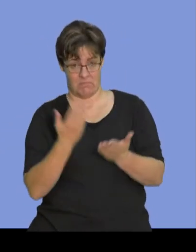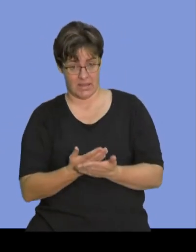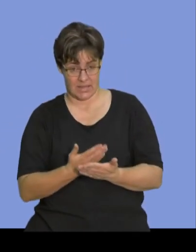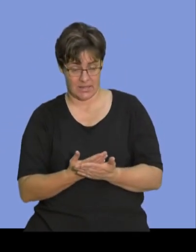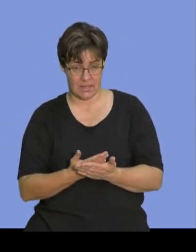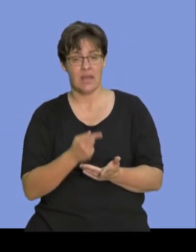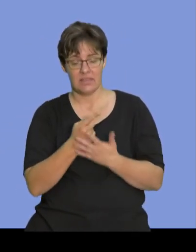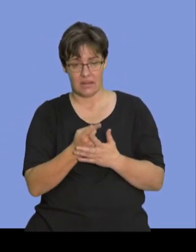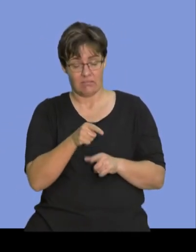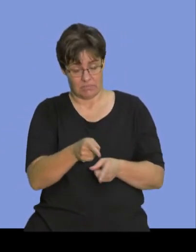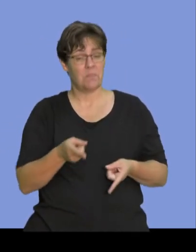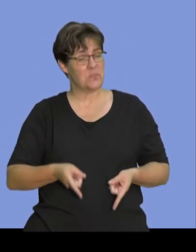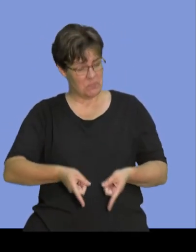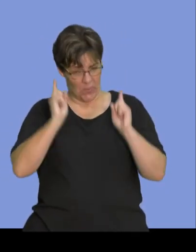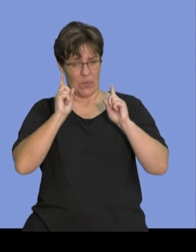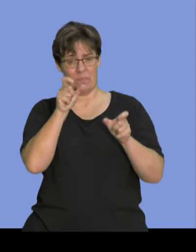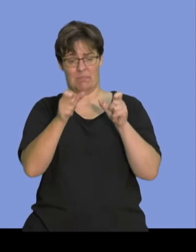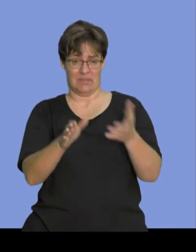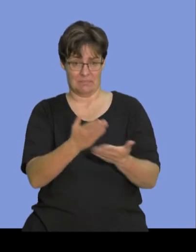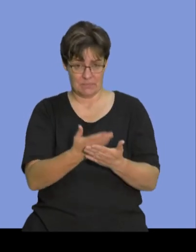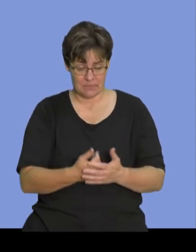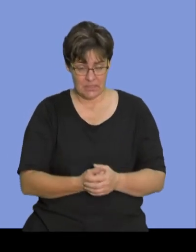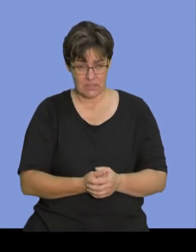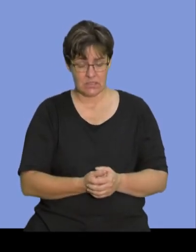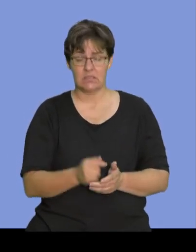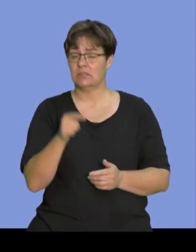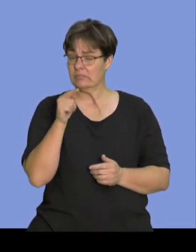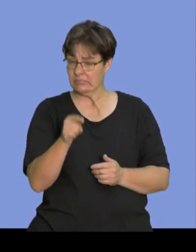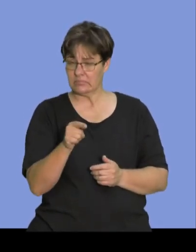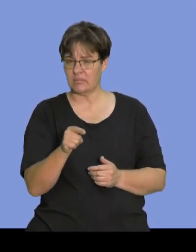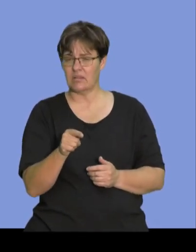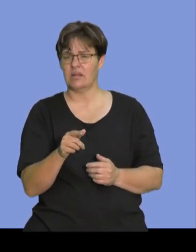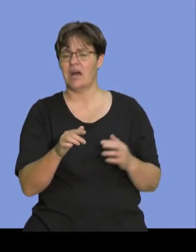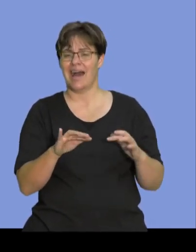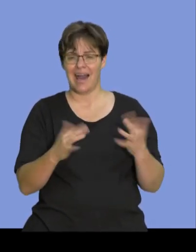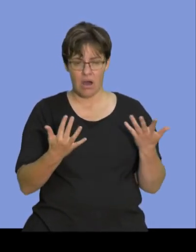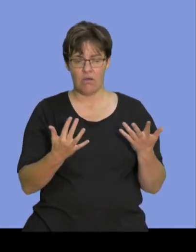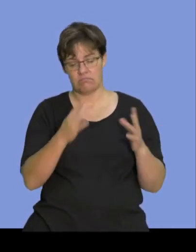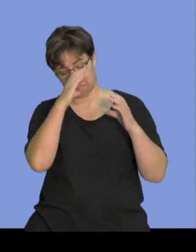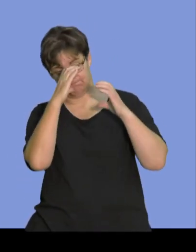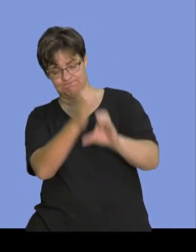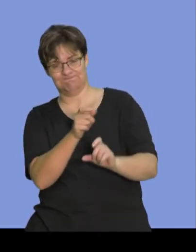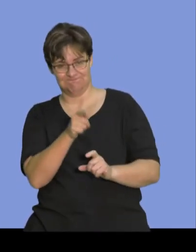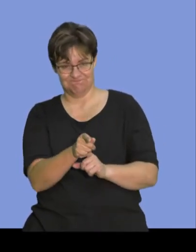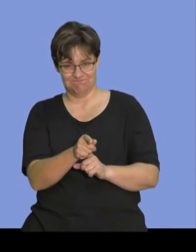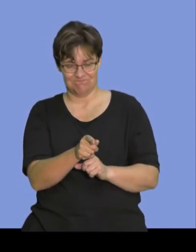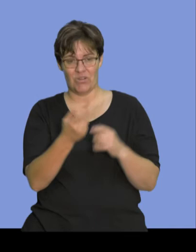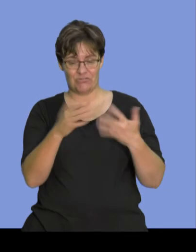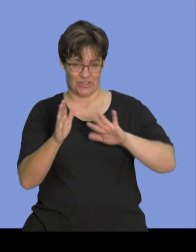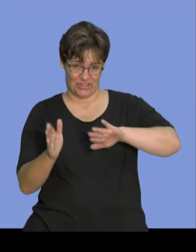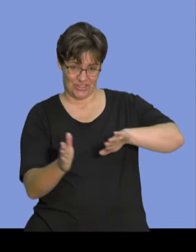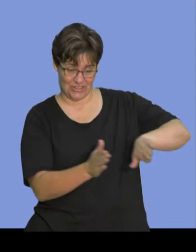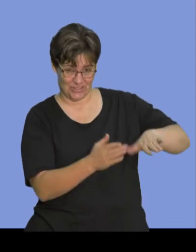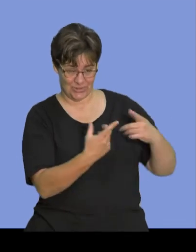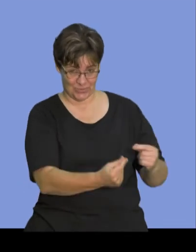particles, which could be potentially dangerous. Okay, so this is pretty much the focus that we have managed